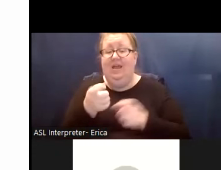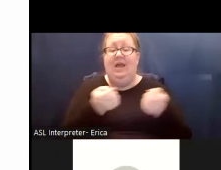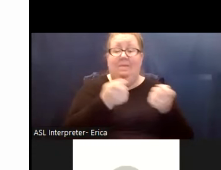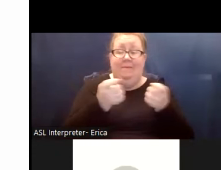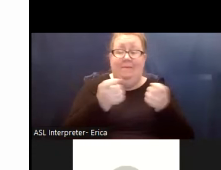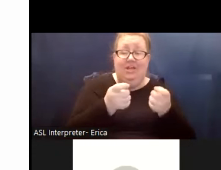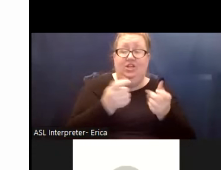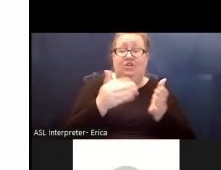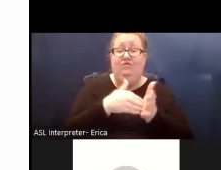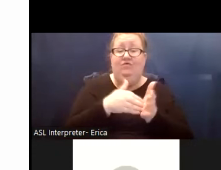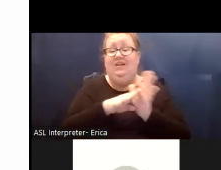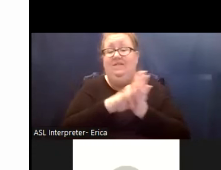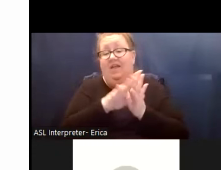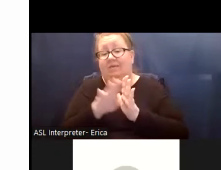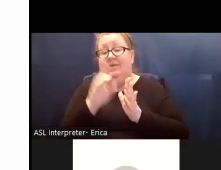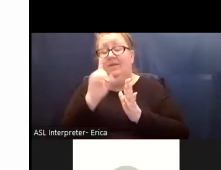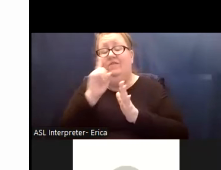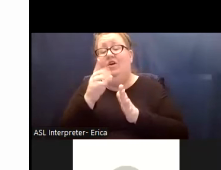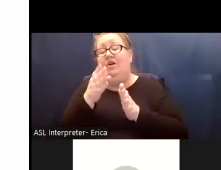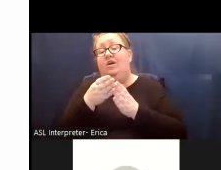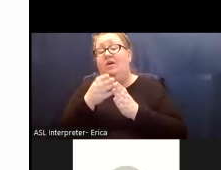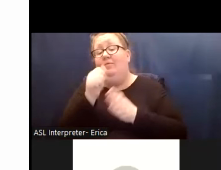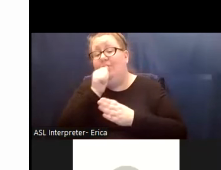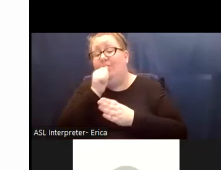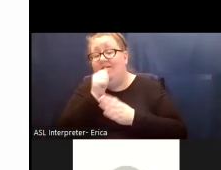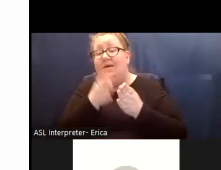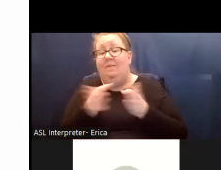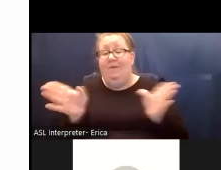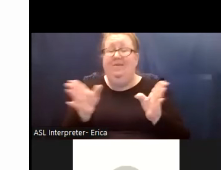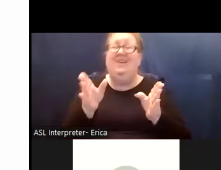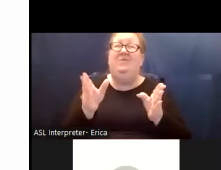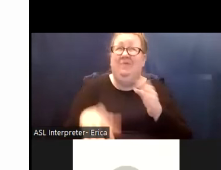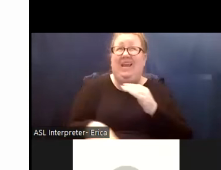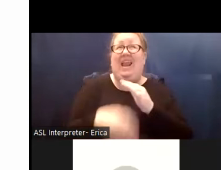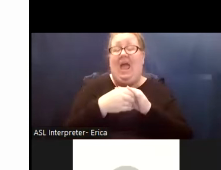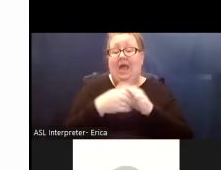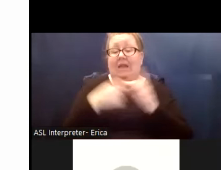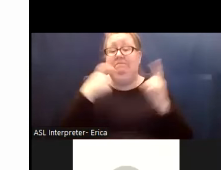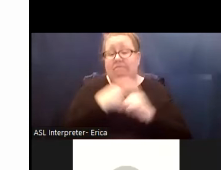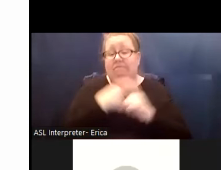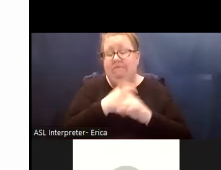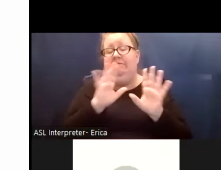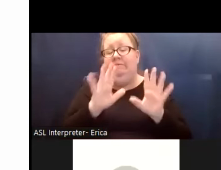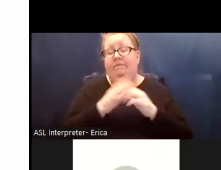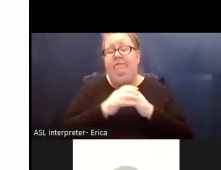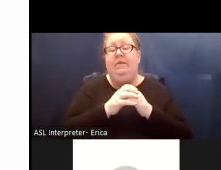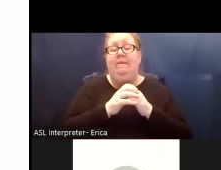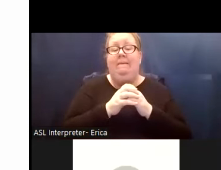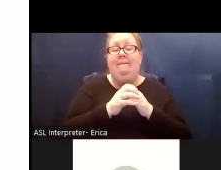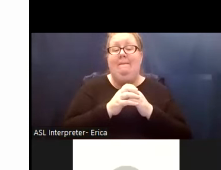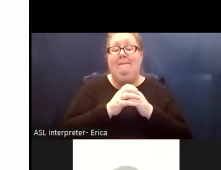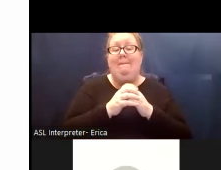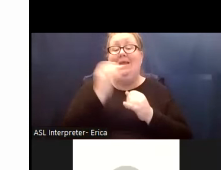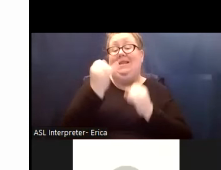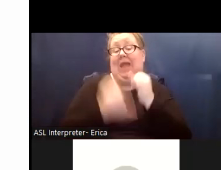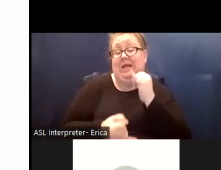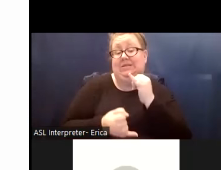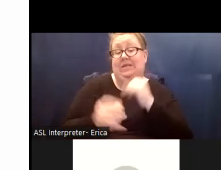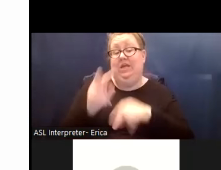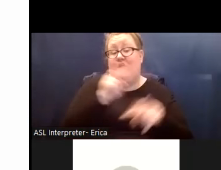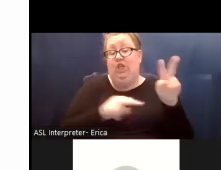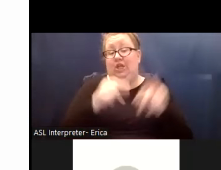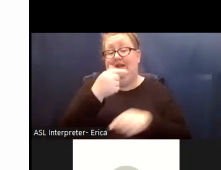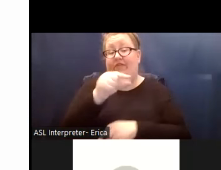sector would all be an added wrench in the gears. And then lastly, looking at the